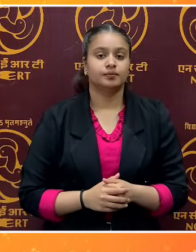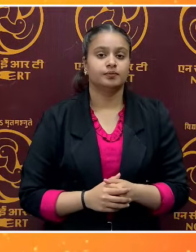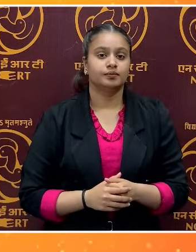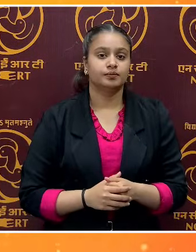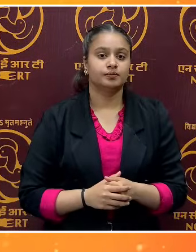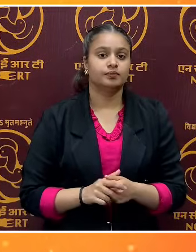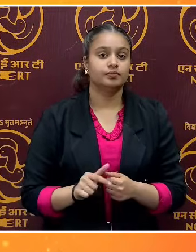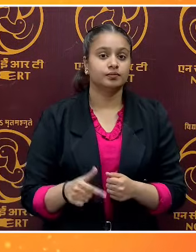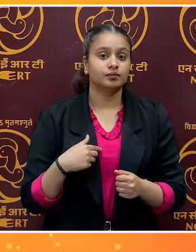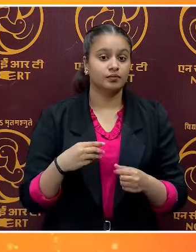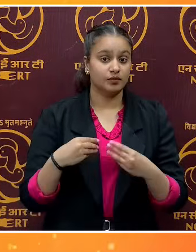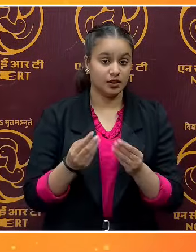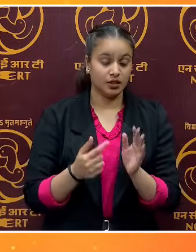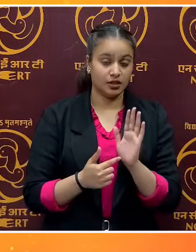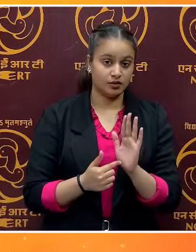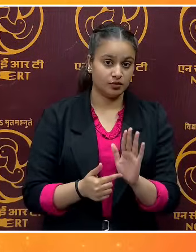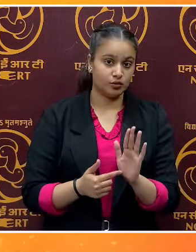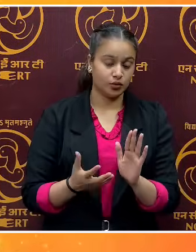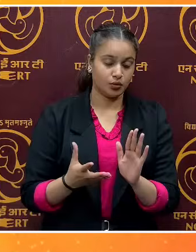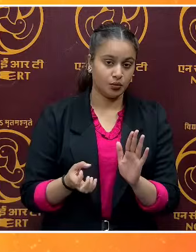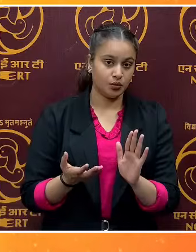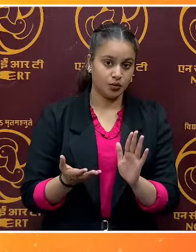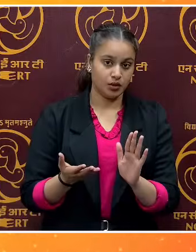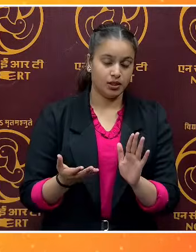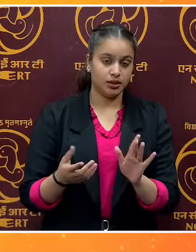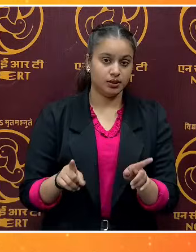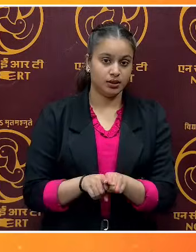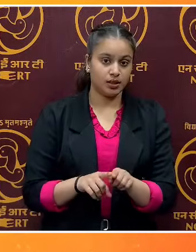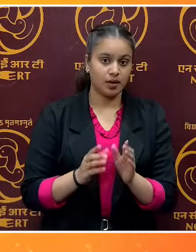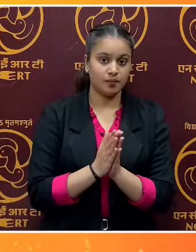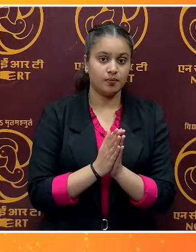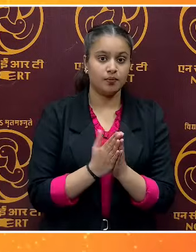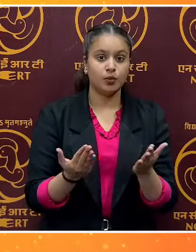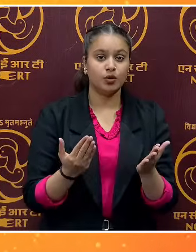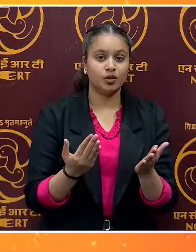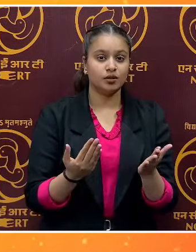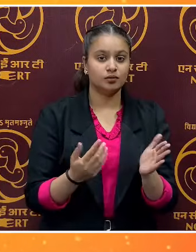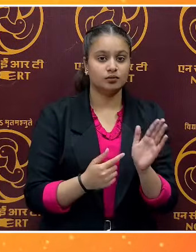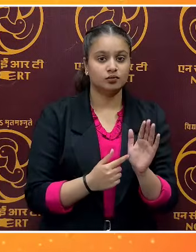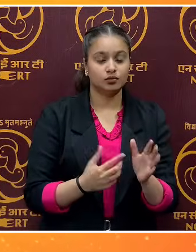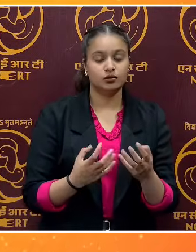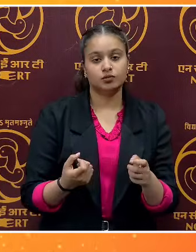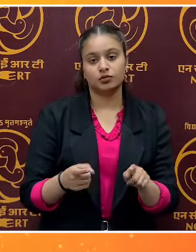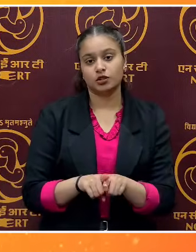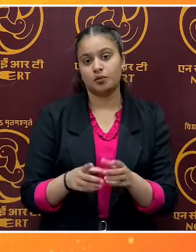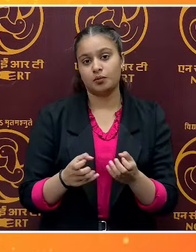to give the look as given in the textbook.